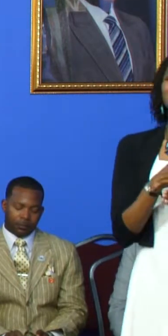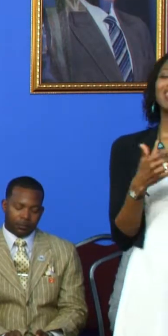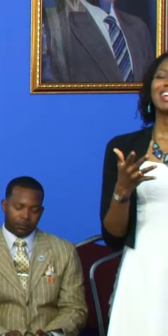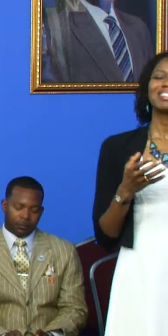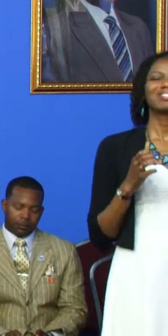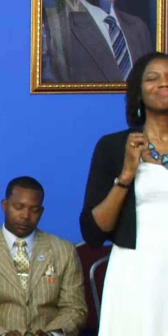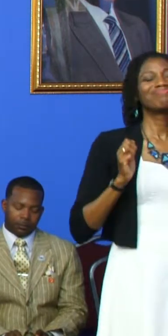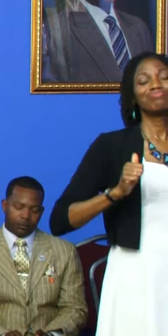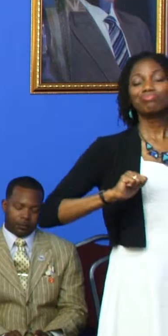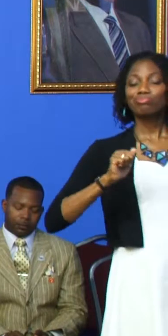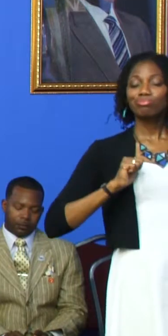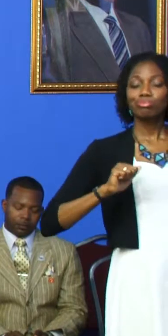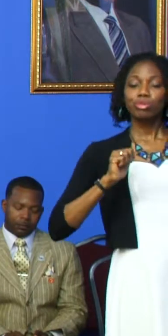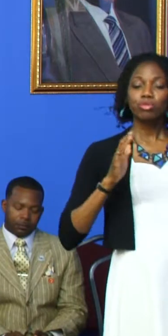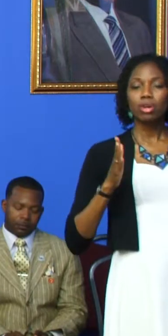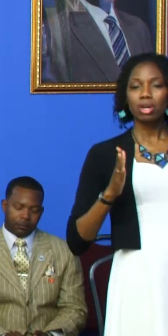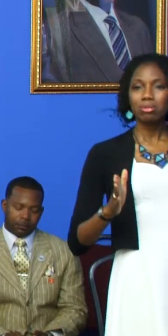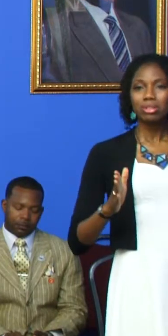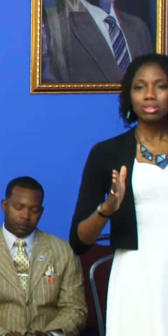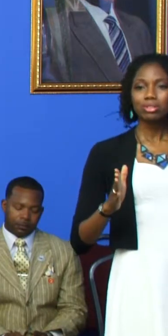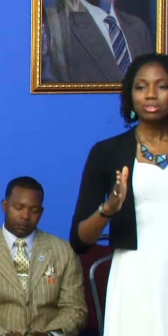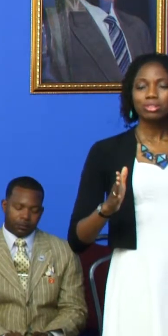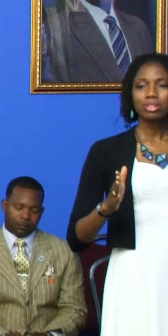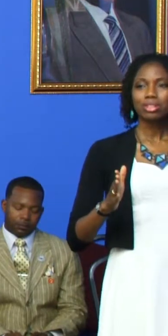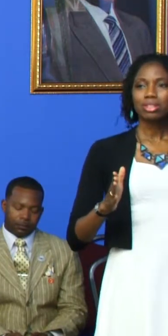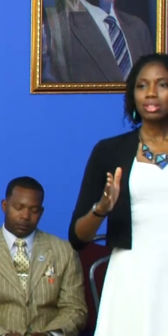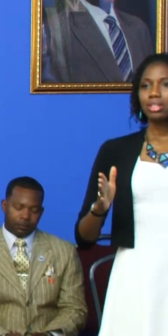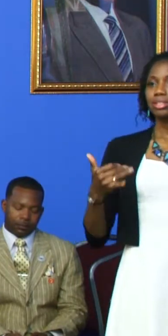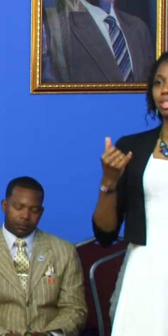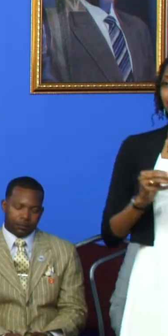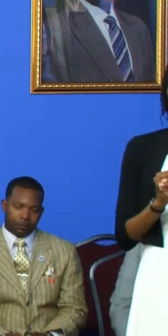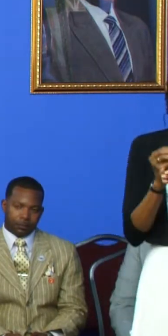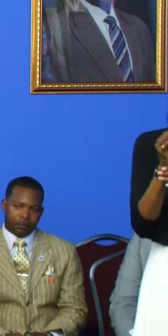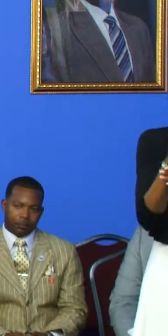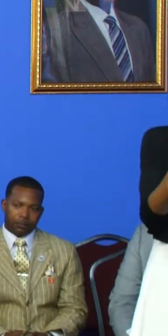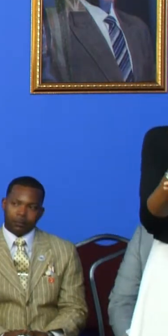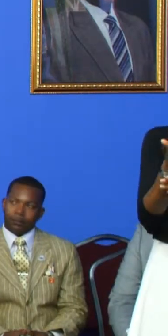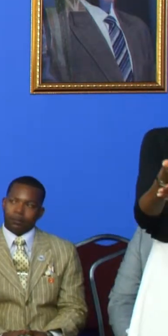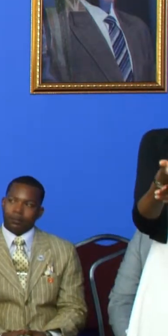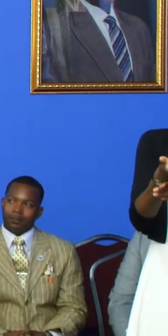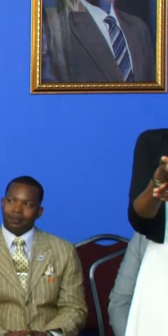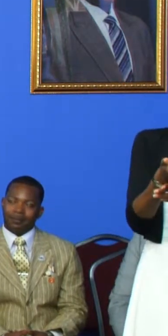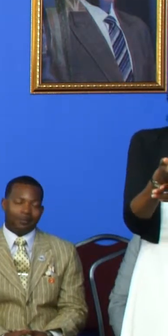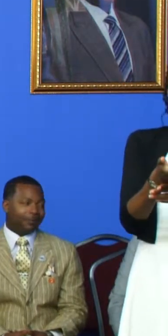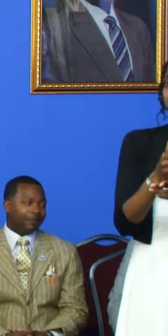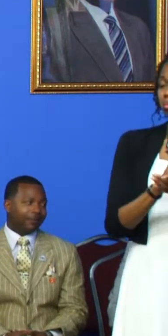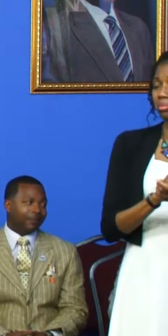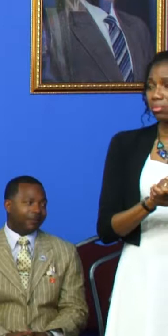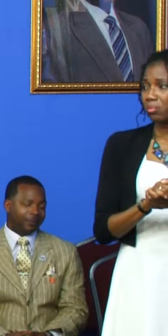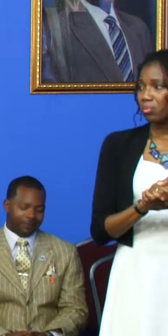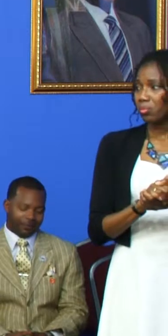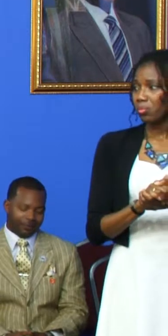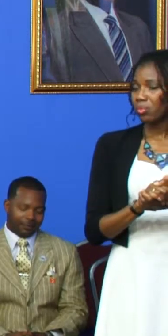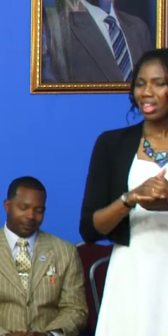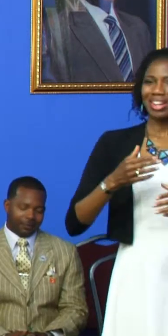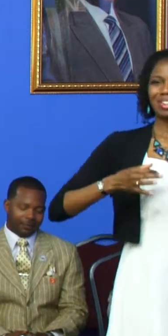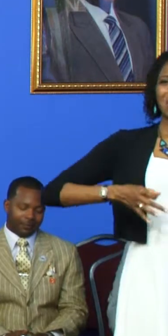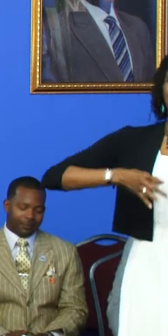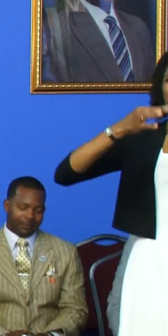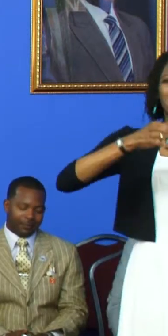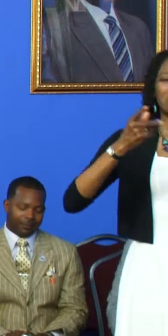entertainers that they put out there now that they wear the chains. Little court